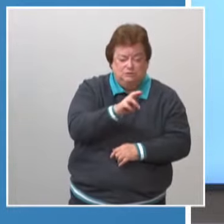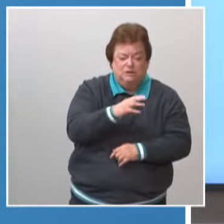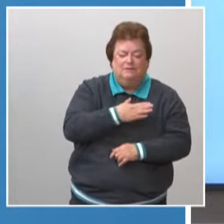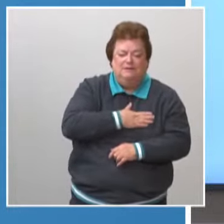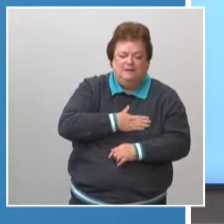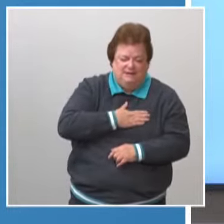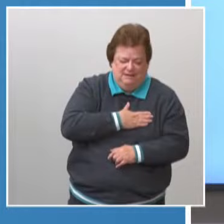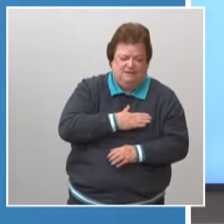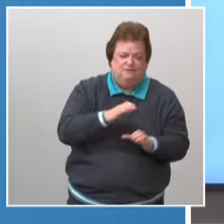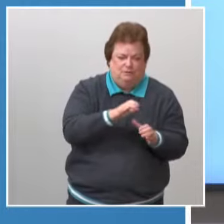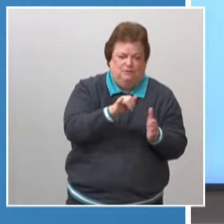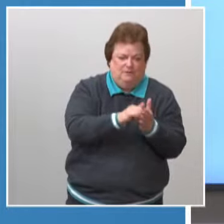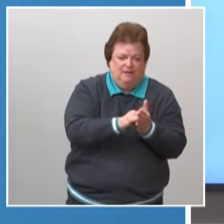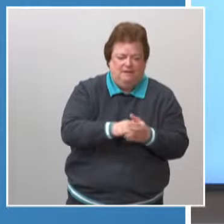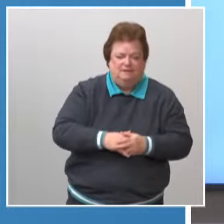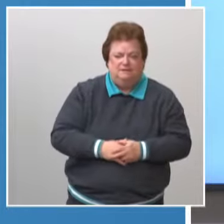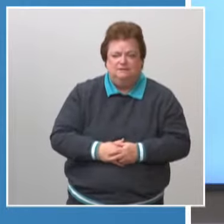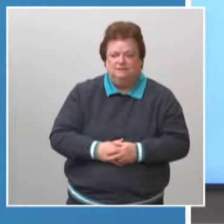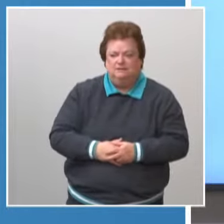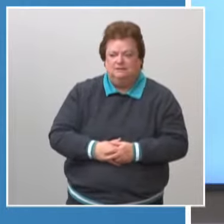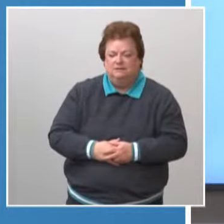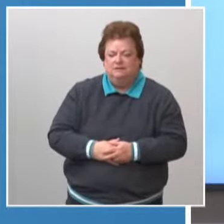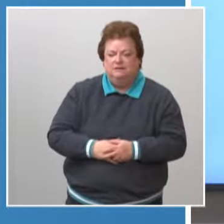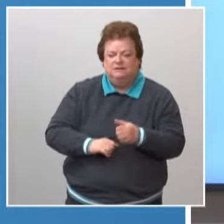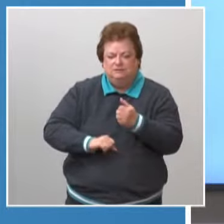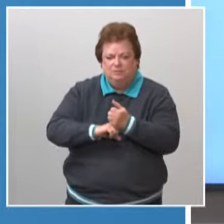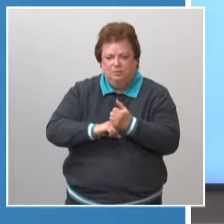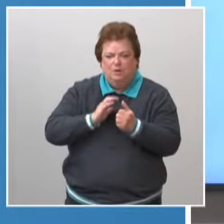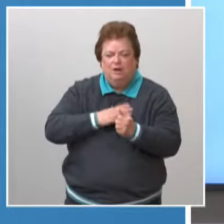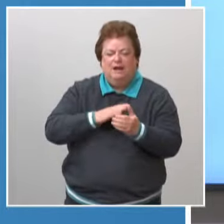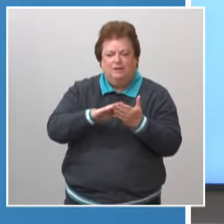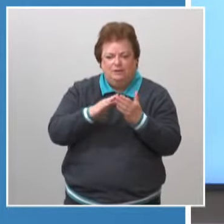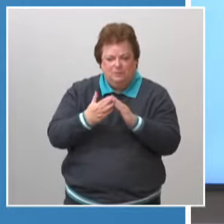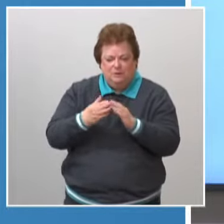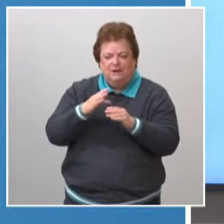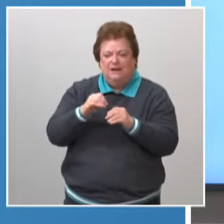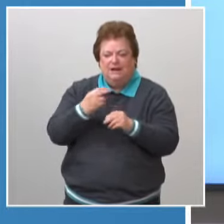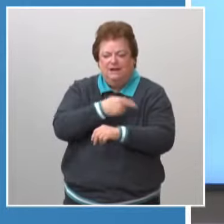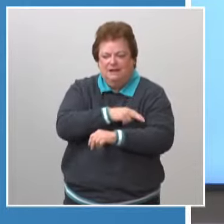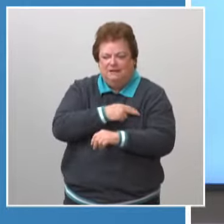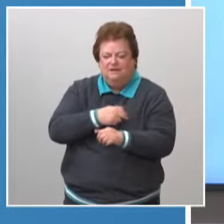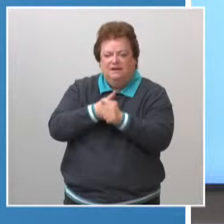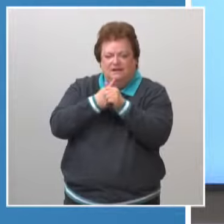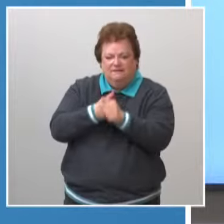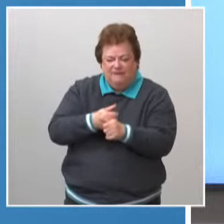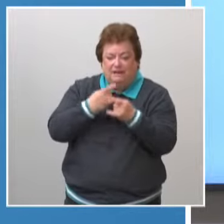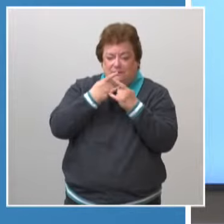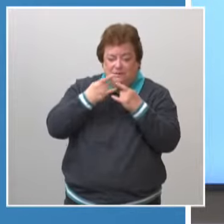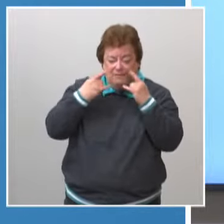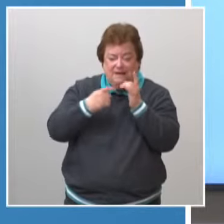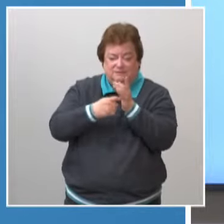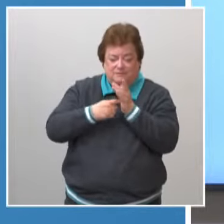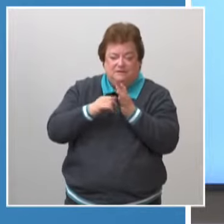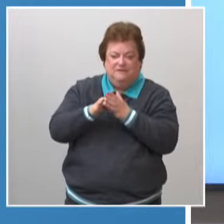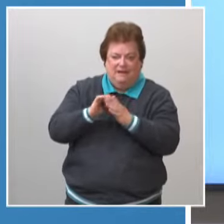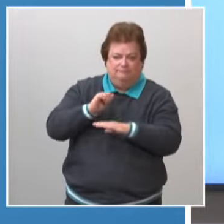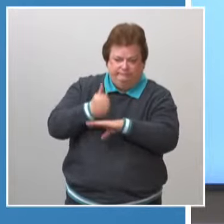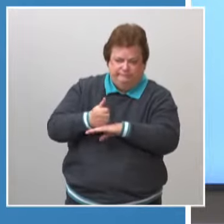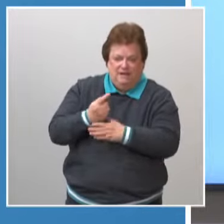seriously consider doing so. Support our community in your hospitals by following the mask mandate that was reinstated last